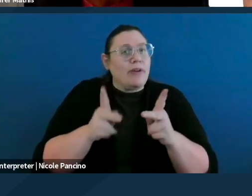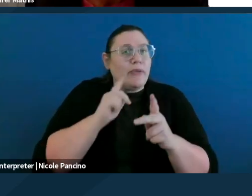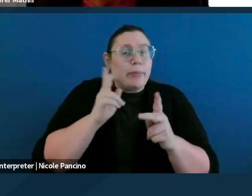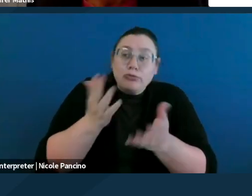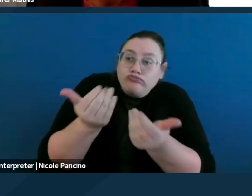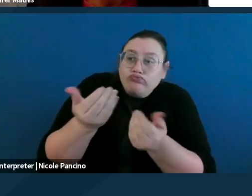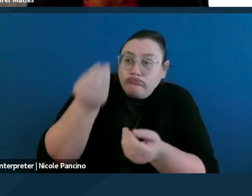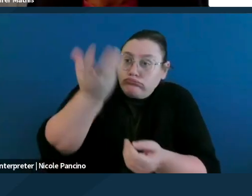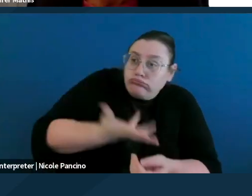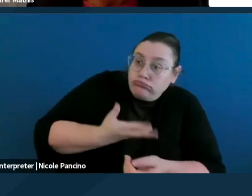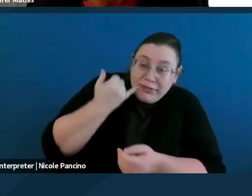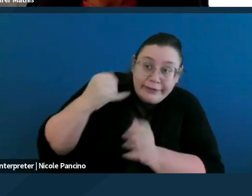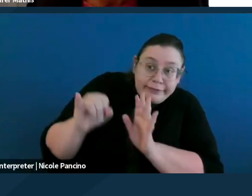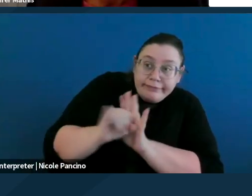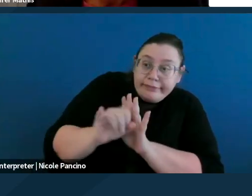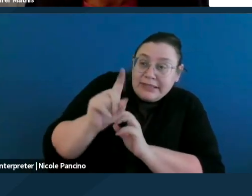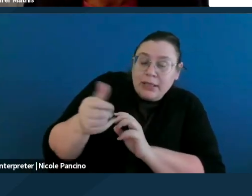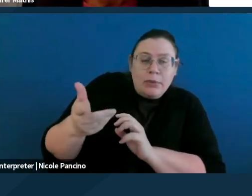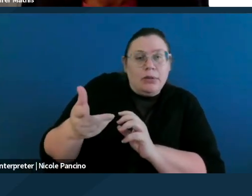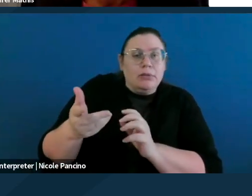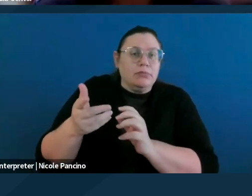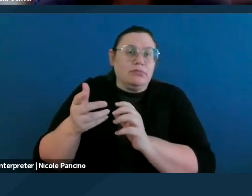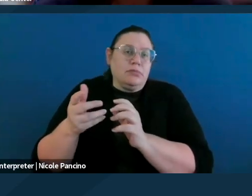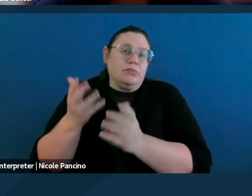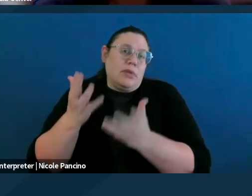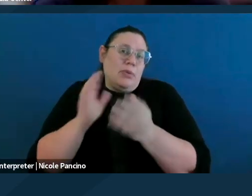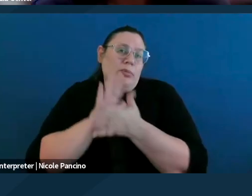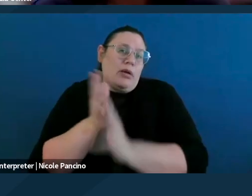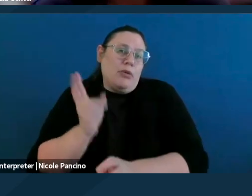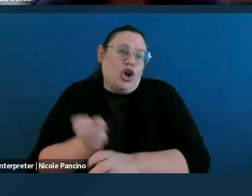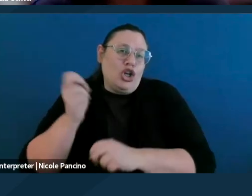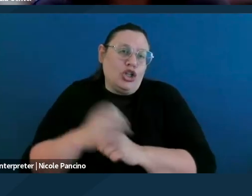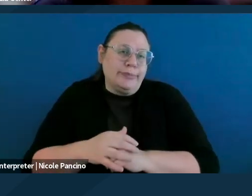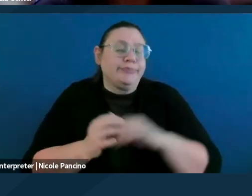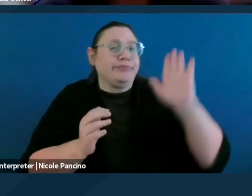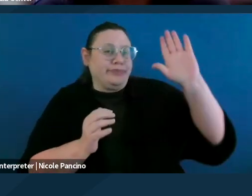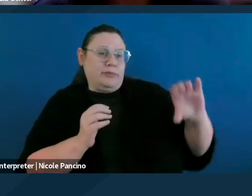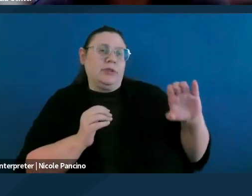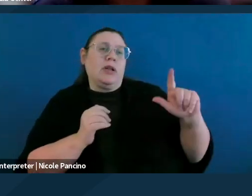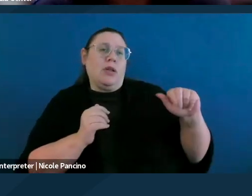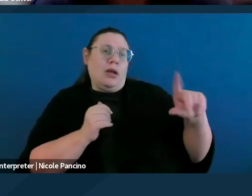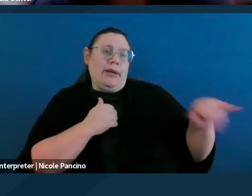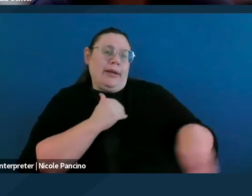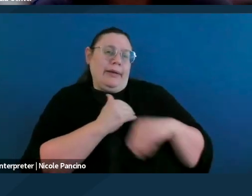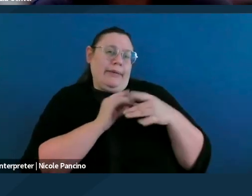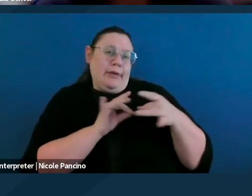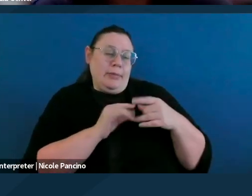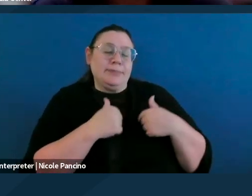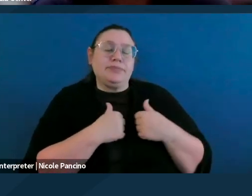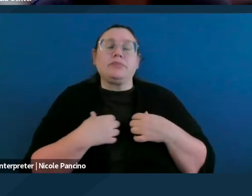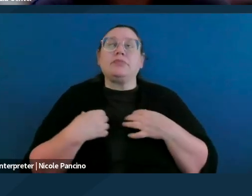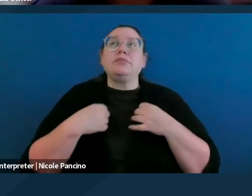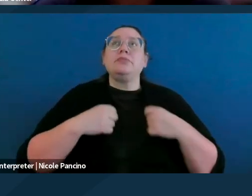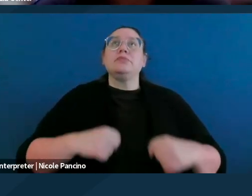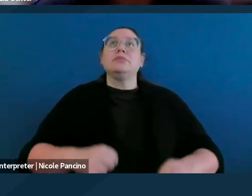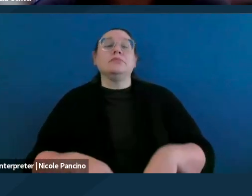self-identify. It is probably harder. And this is Claudia. I'll just add, so